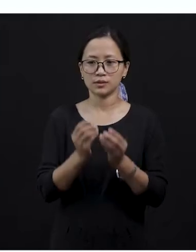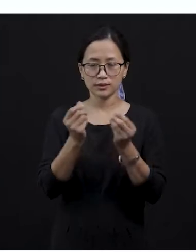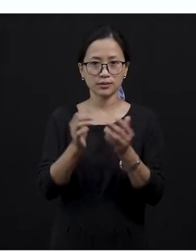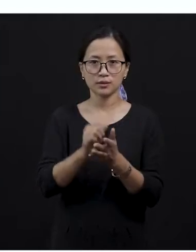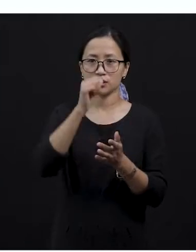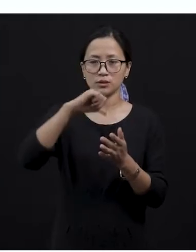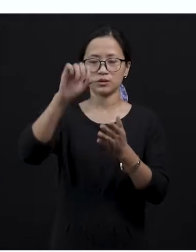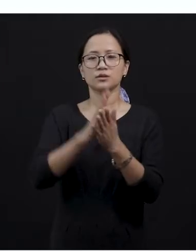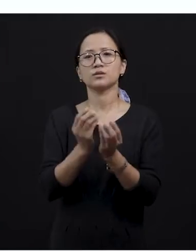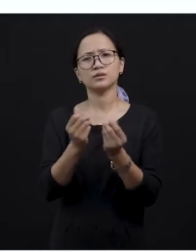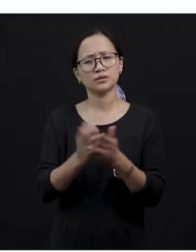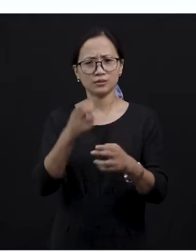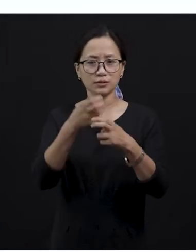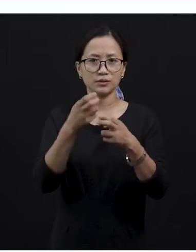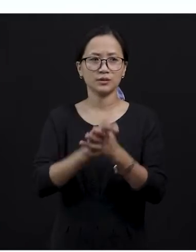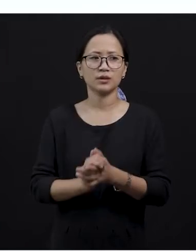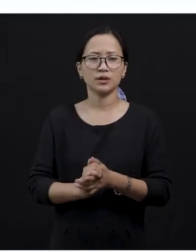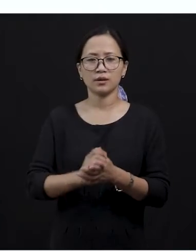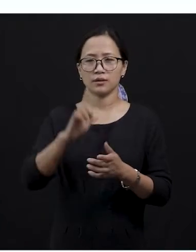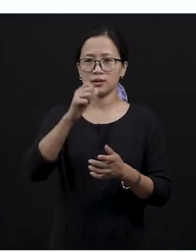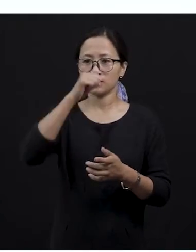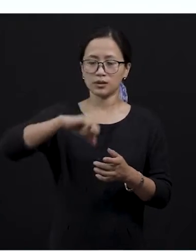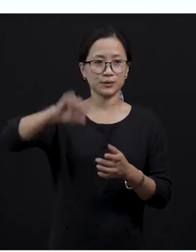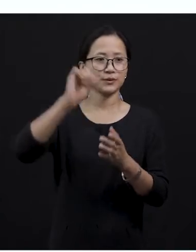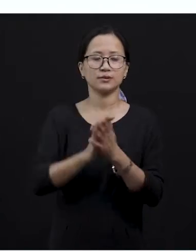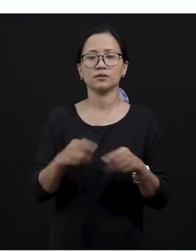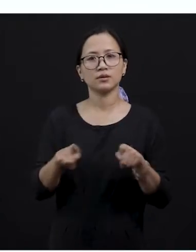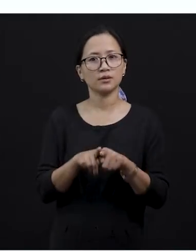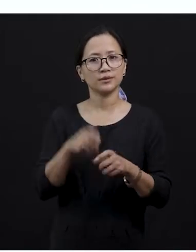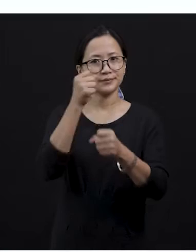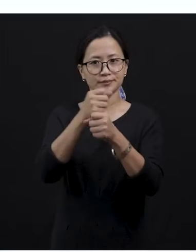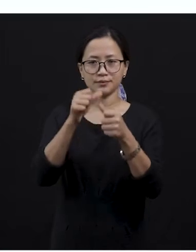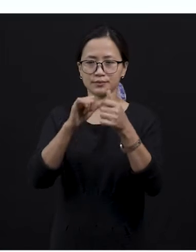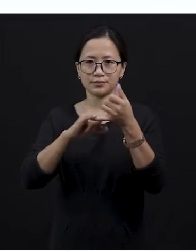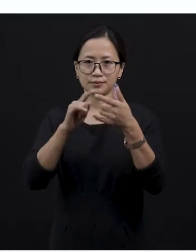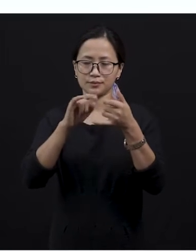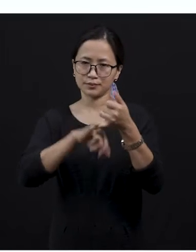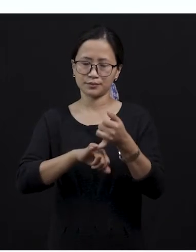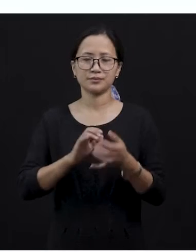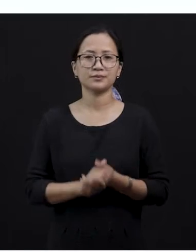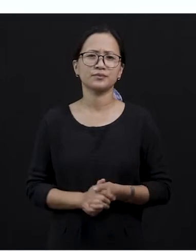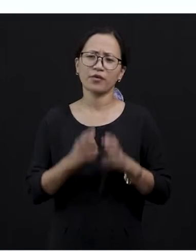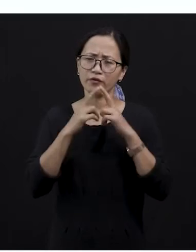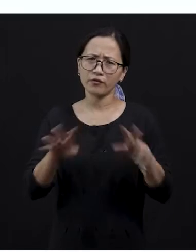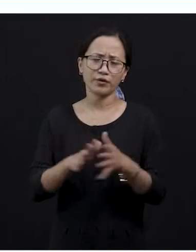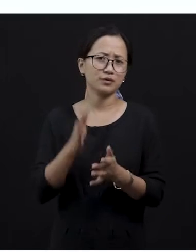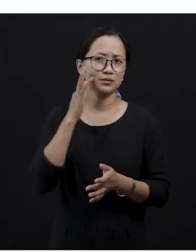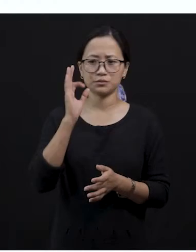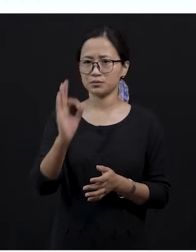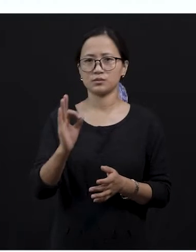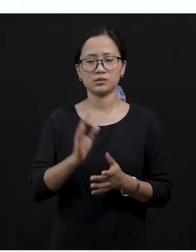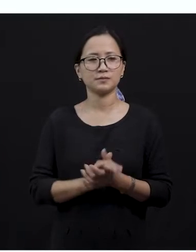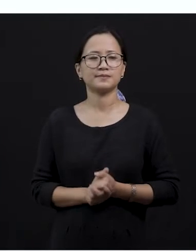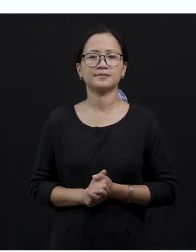Solids, liquids, and gases. Don't forget this, okay? Very important. Solid, liquids,